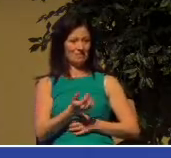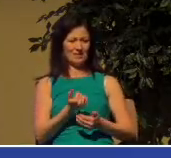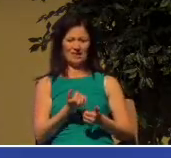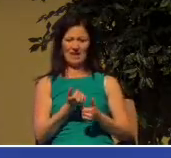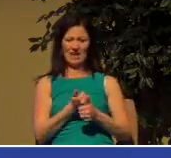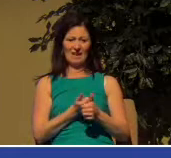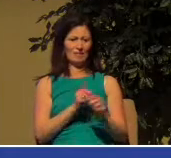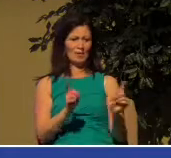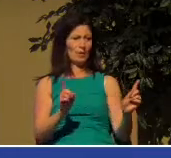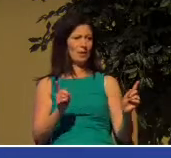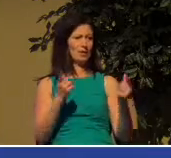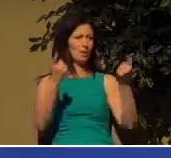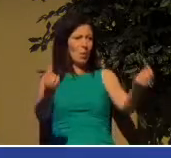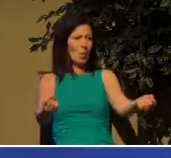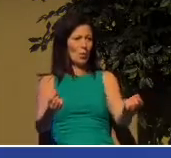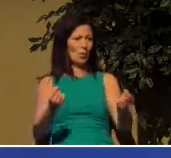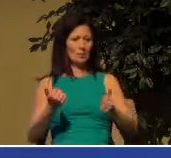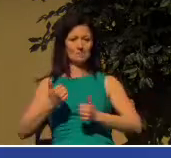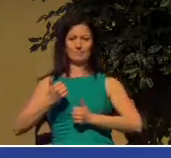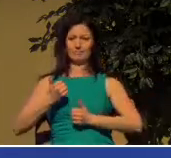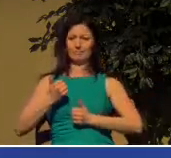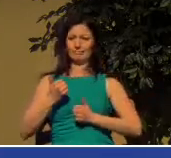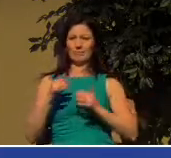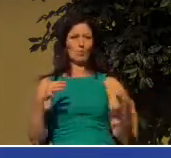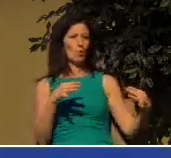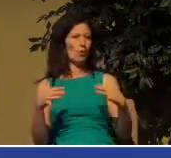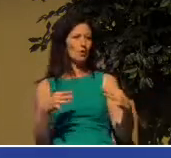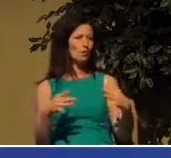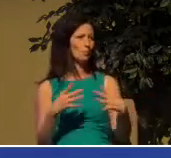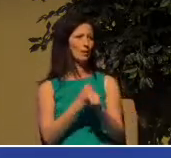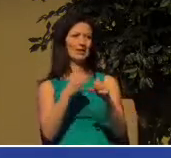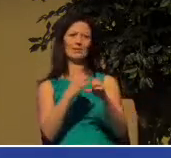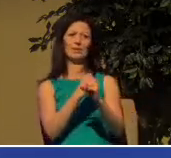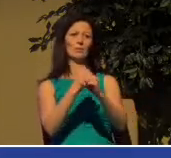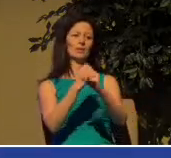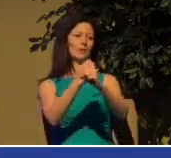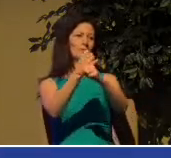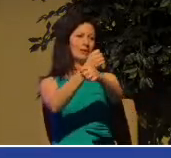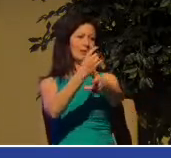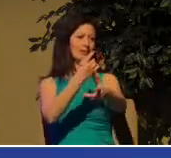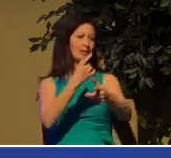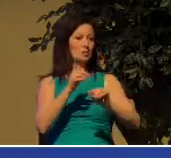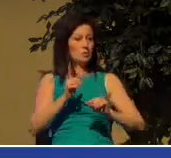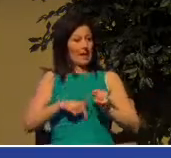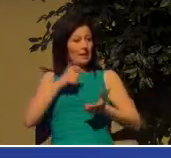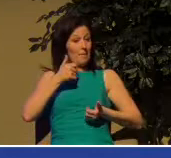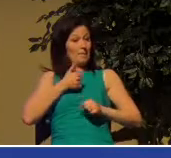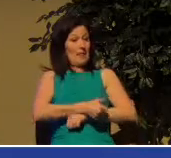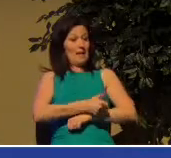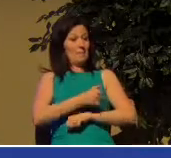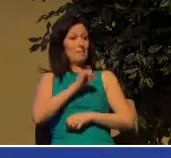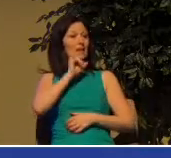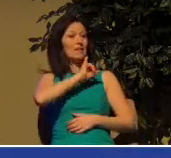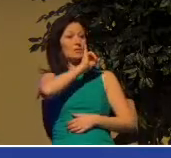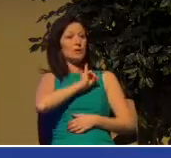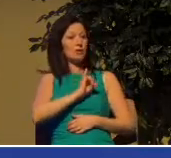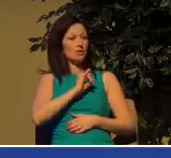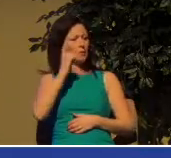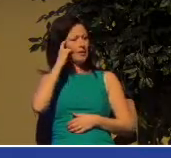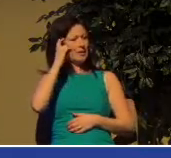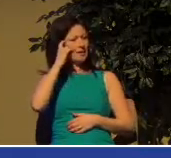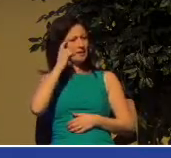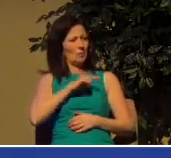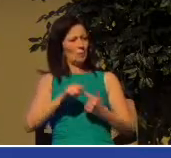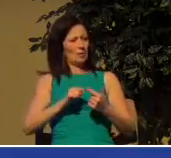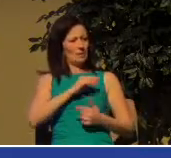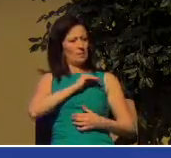military success, and that's what established the kingdom. And so you can't blame them for thinking when the Messiah comes, that's what